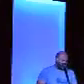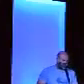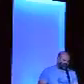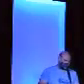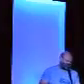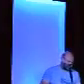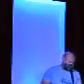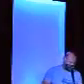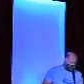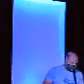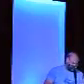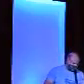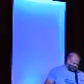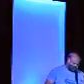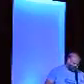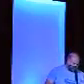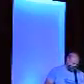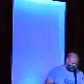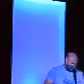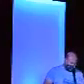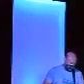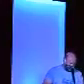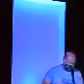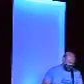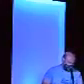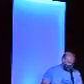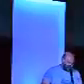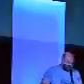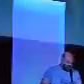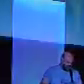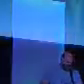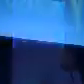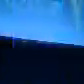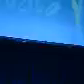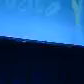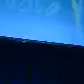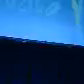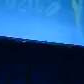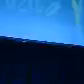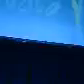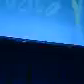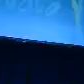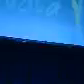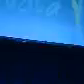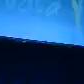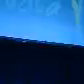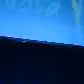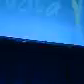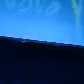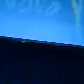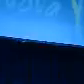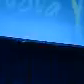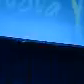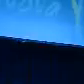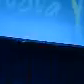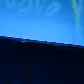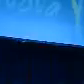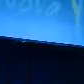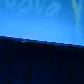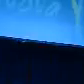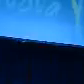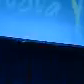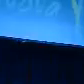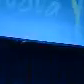I belong at the end of the line with all the other not twice. Never get